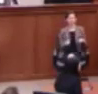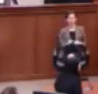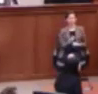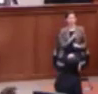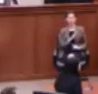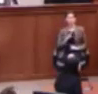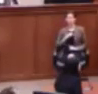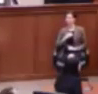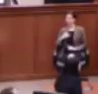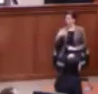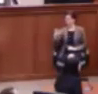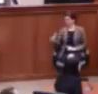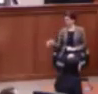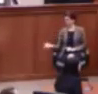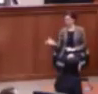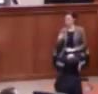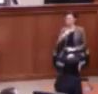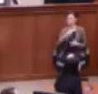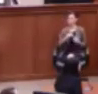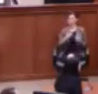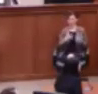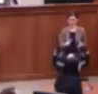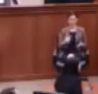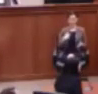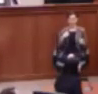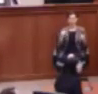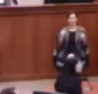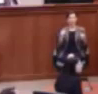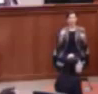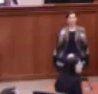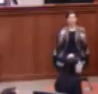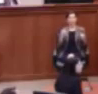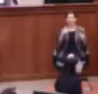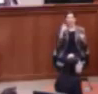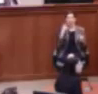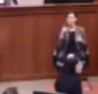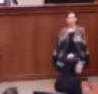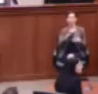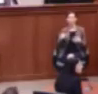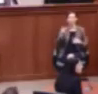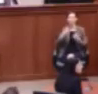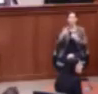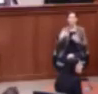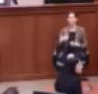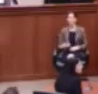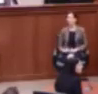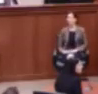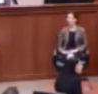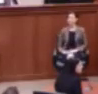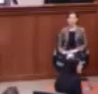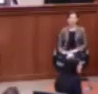board members, and then after that public comment, I can, I'll see what questions you might have.